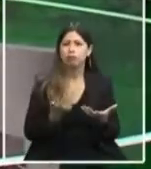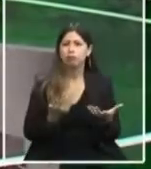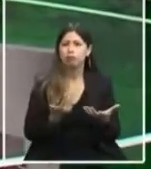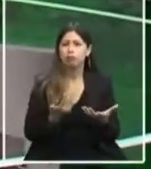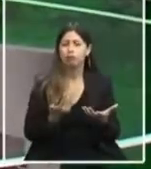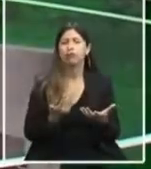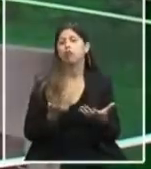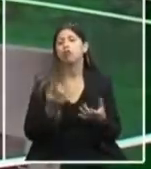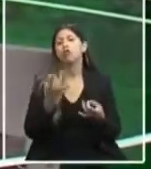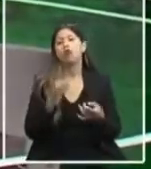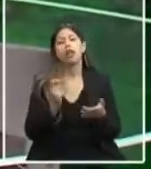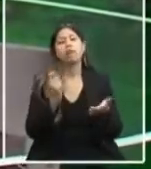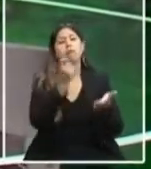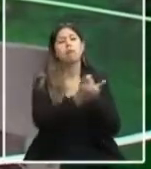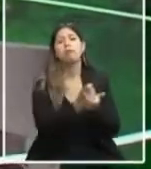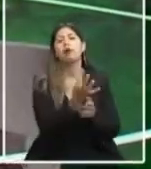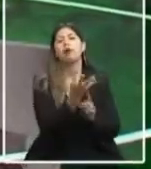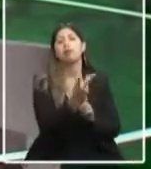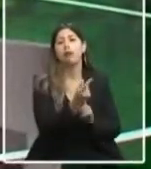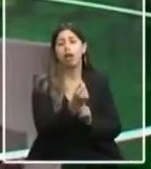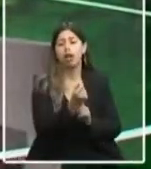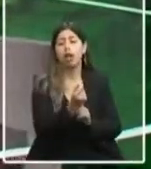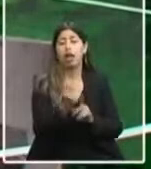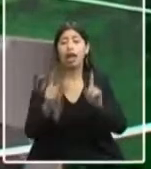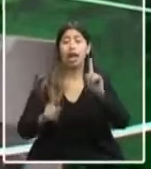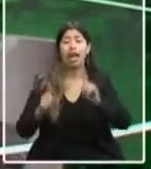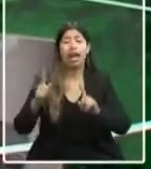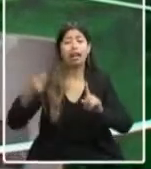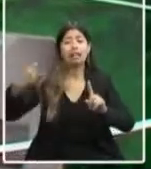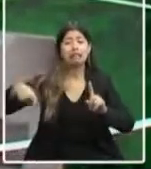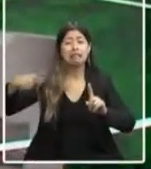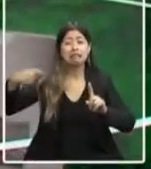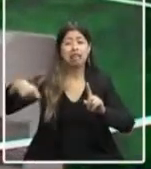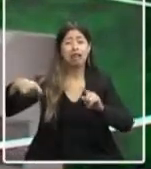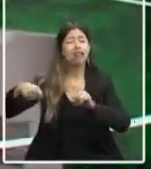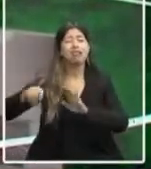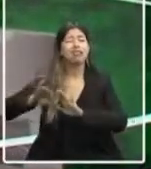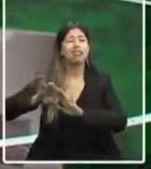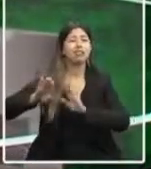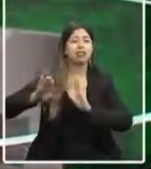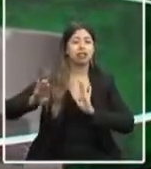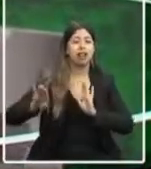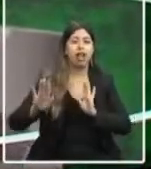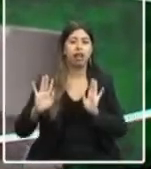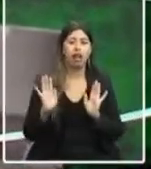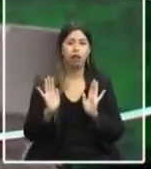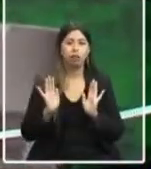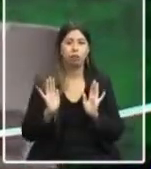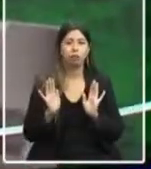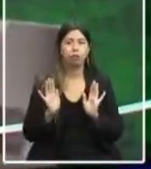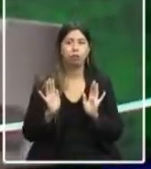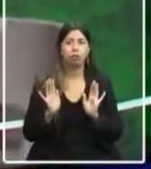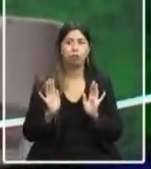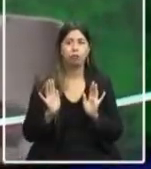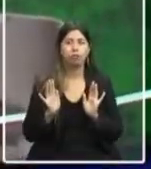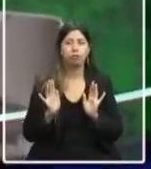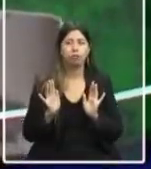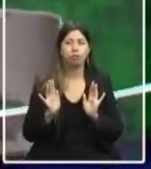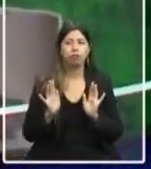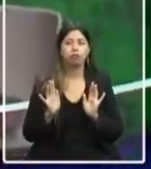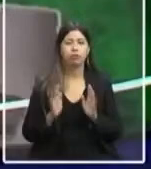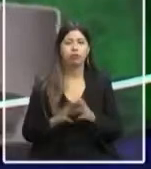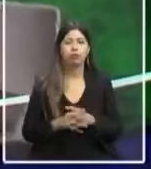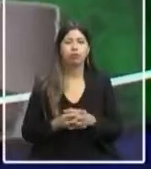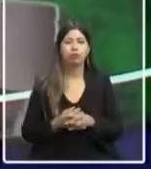expensive, we move away from it. We can't afford it. So that's how we exercise restraint. But I'm suggesting that even